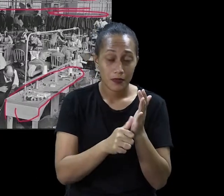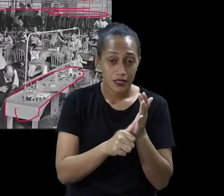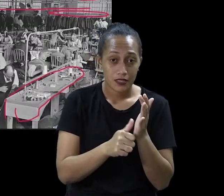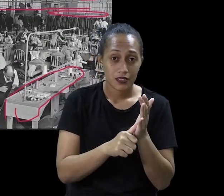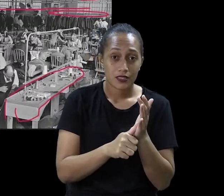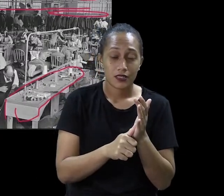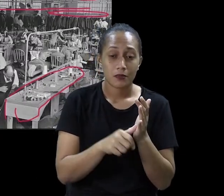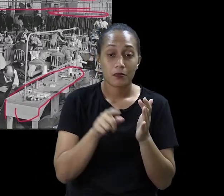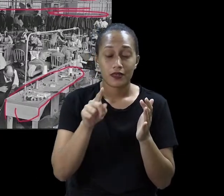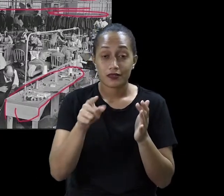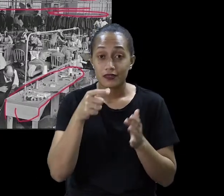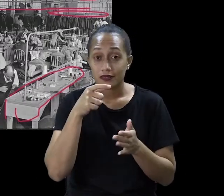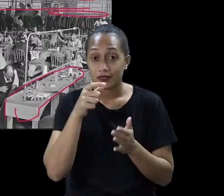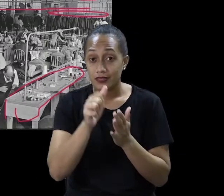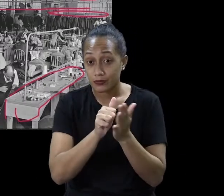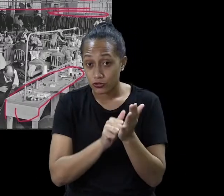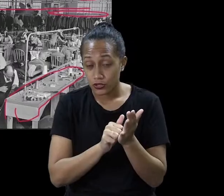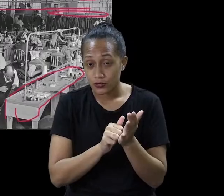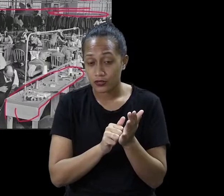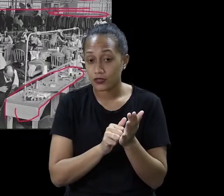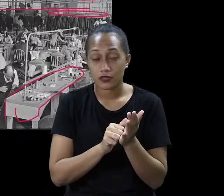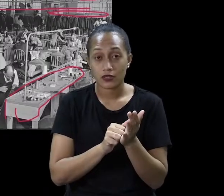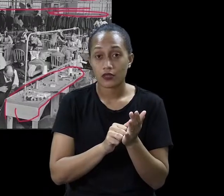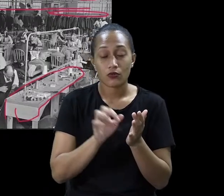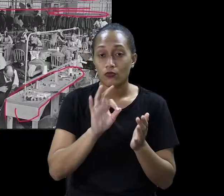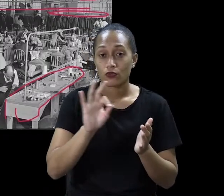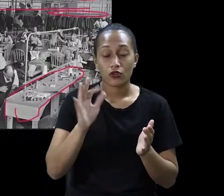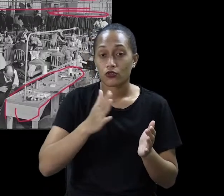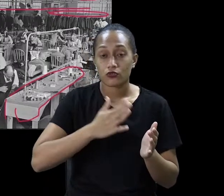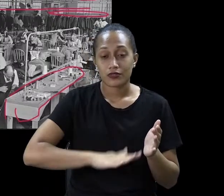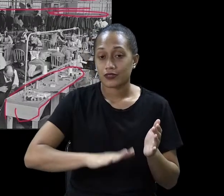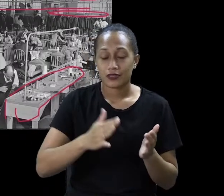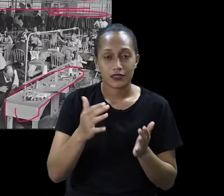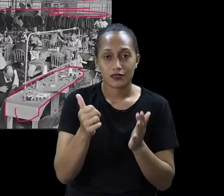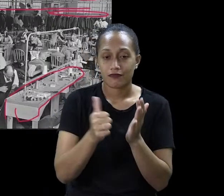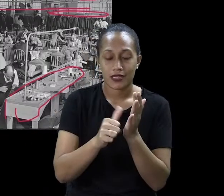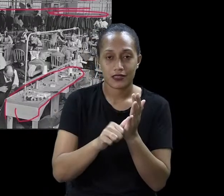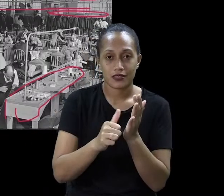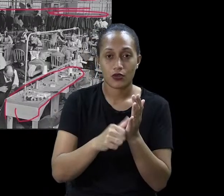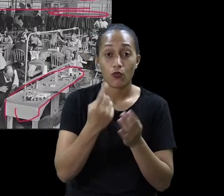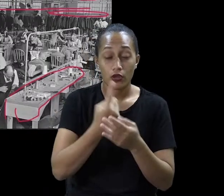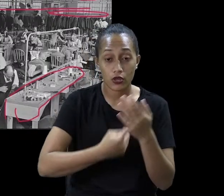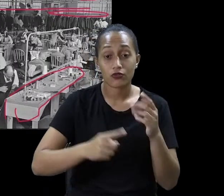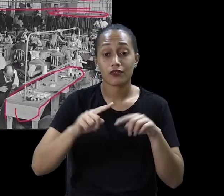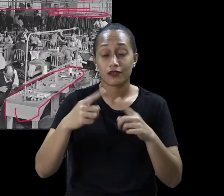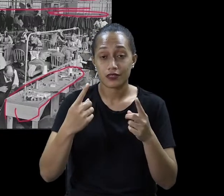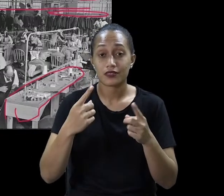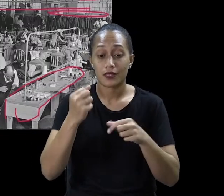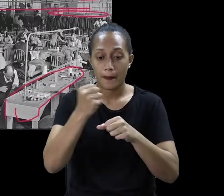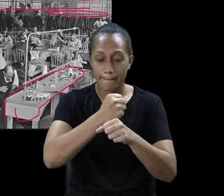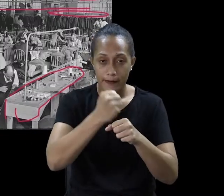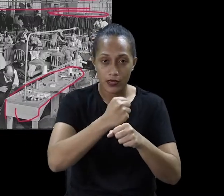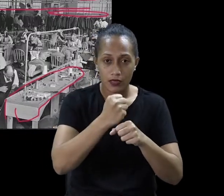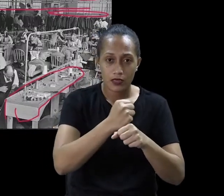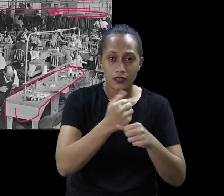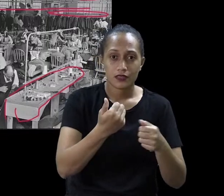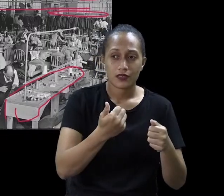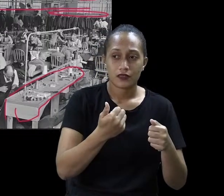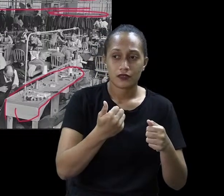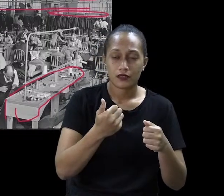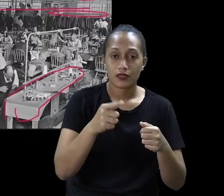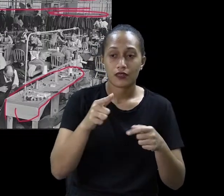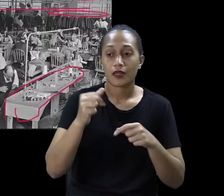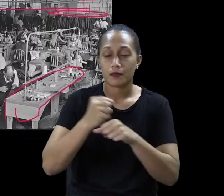you'll see it listed as land, labor, capital, and technology. But when you see this, when you see technology as a factor of